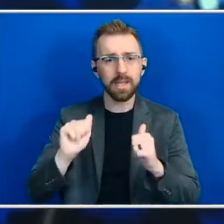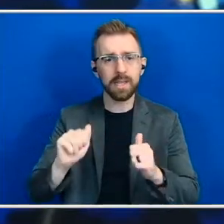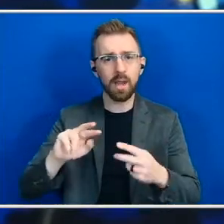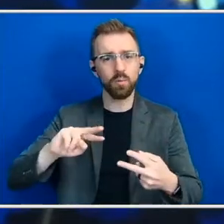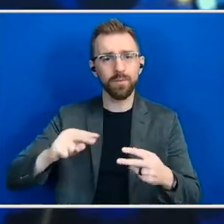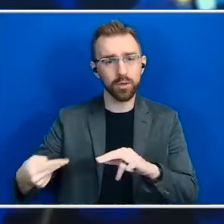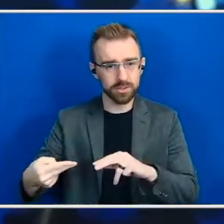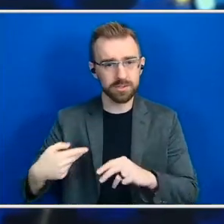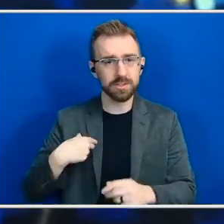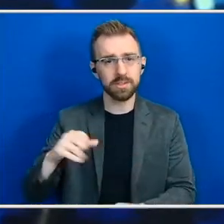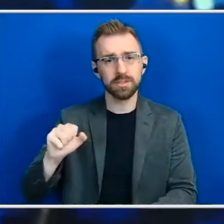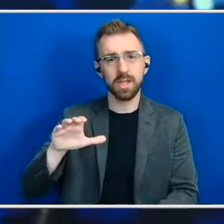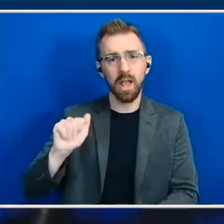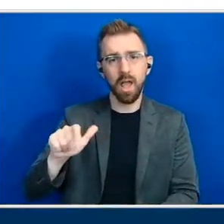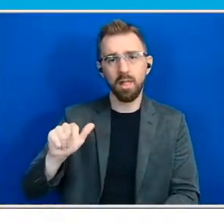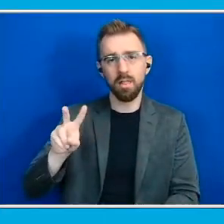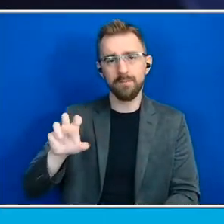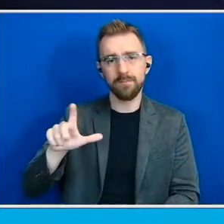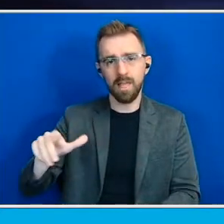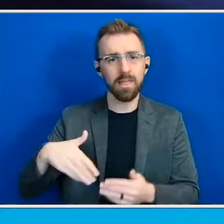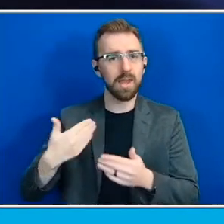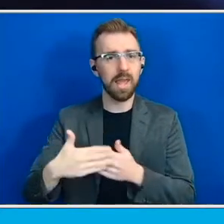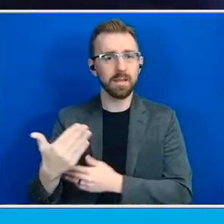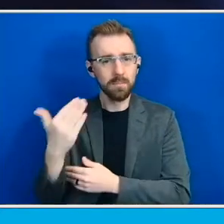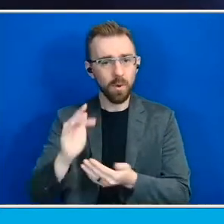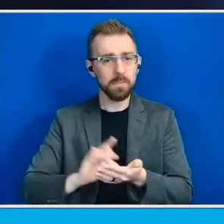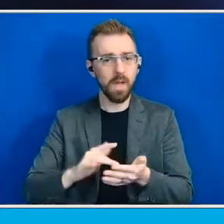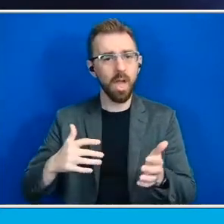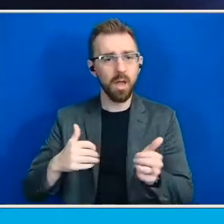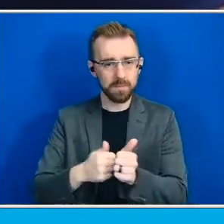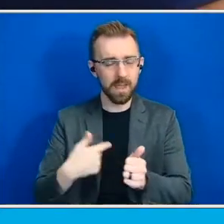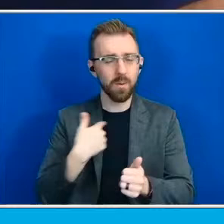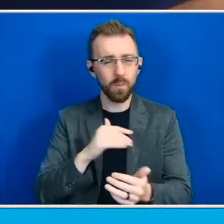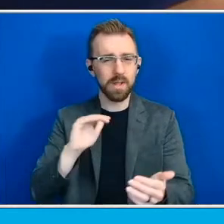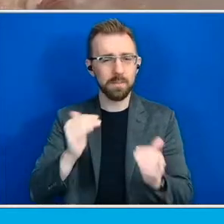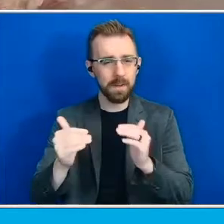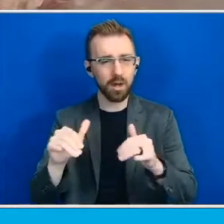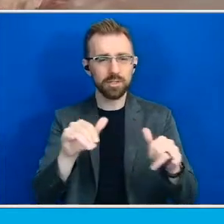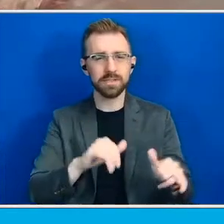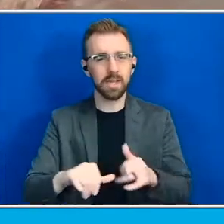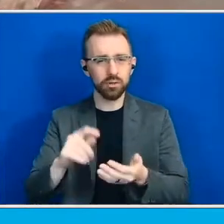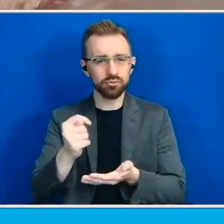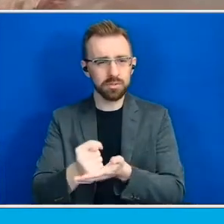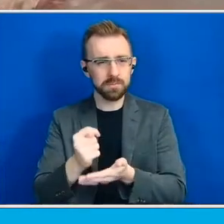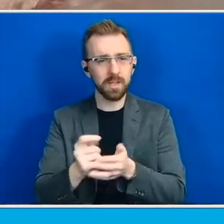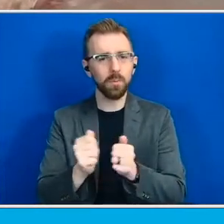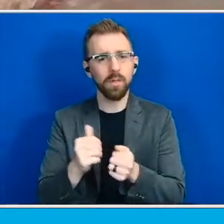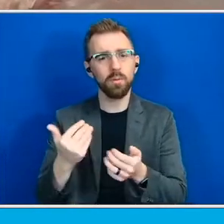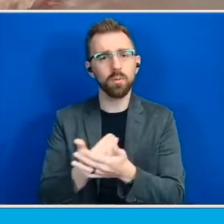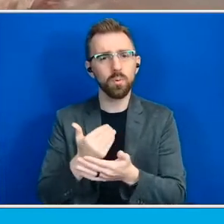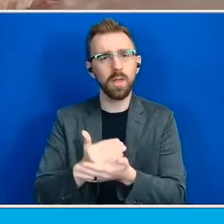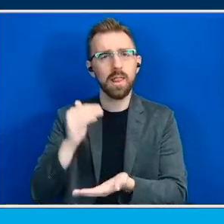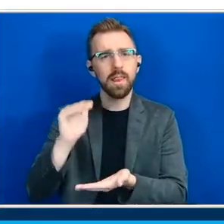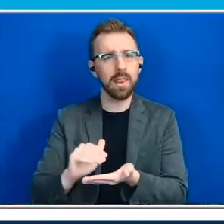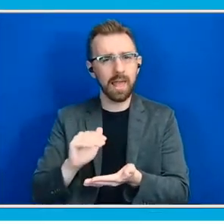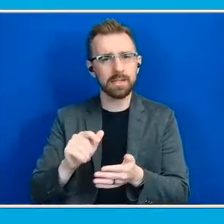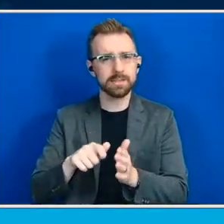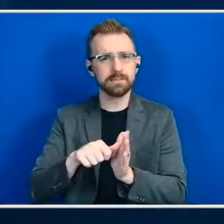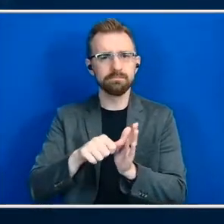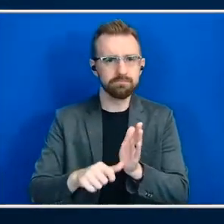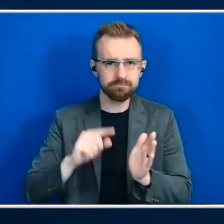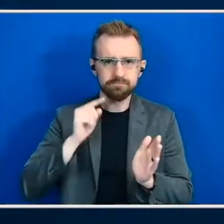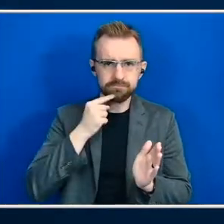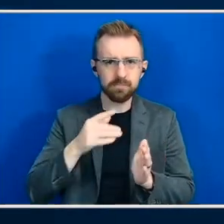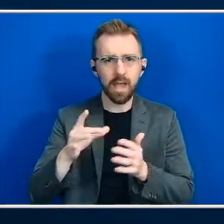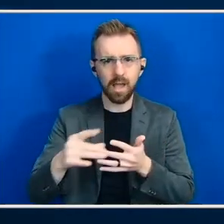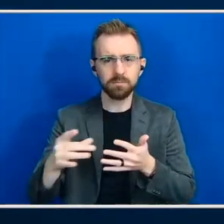Jessica Lovell on the next Morning Medical Update. We compare the standard treatment with a new, less invasive option being studied. Friday